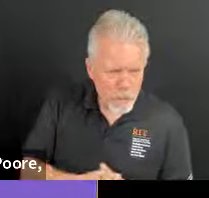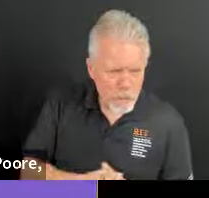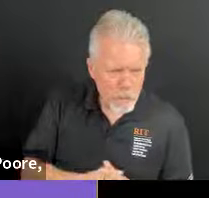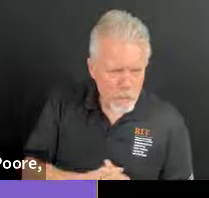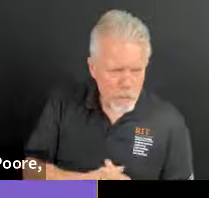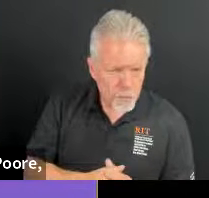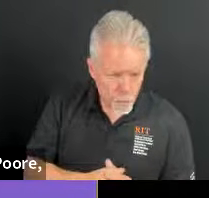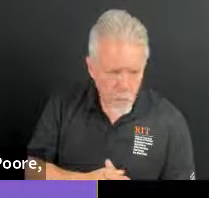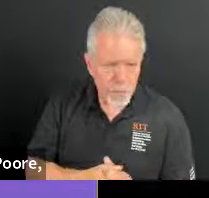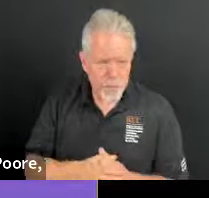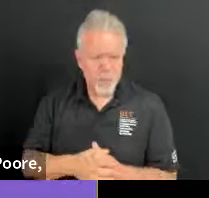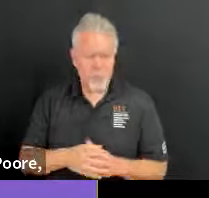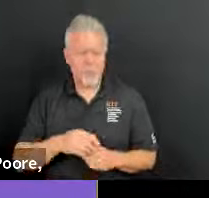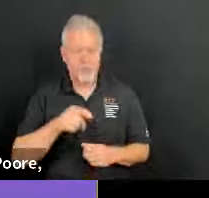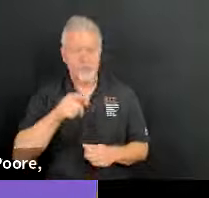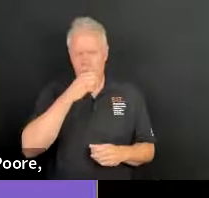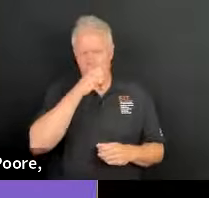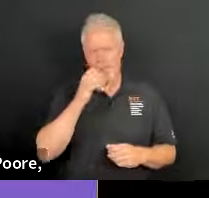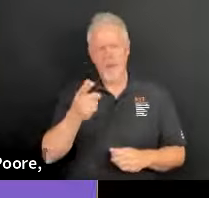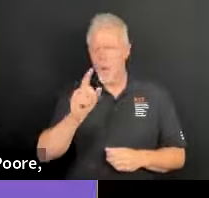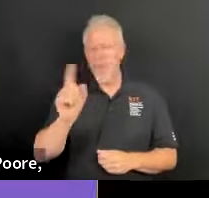Next question, question 2.